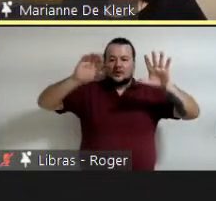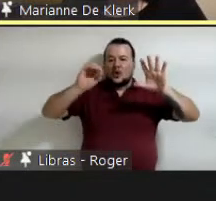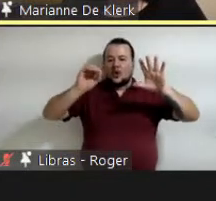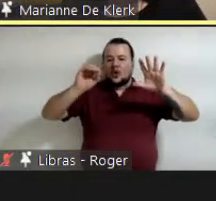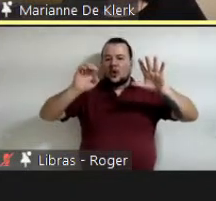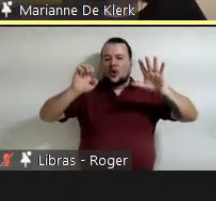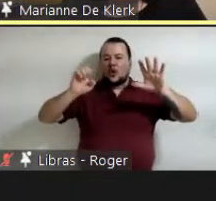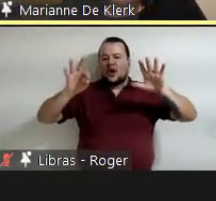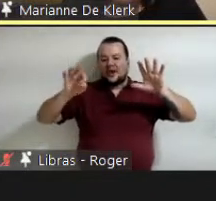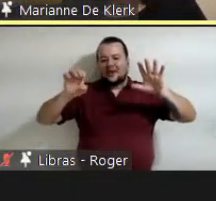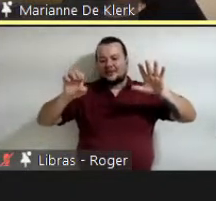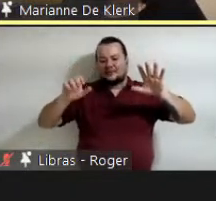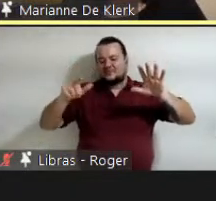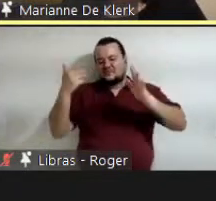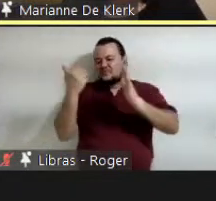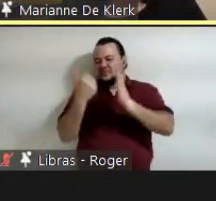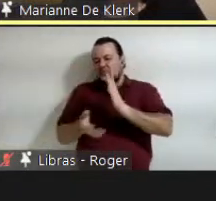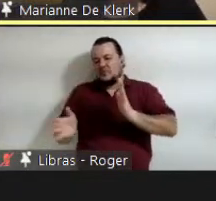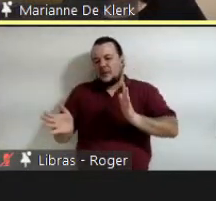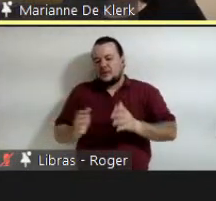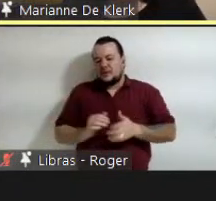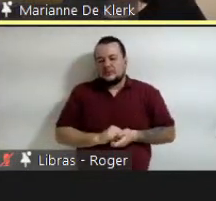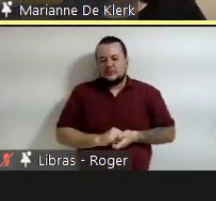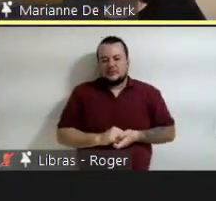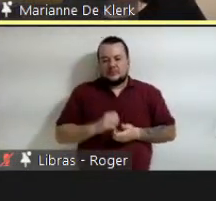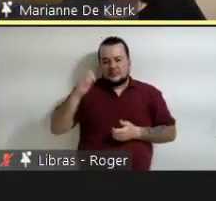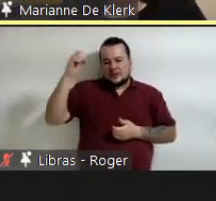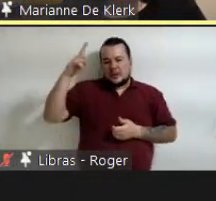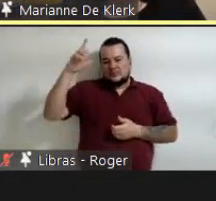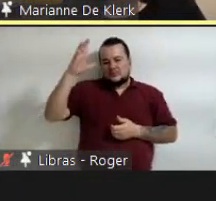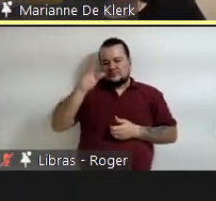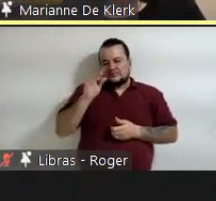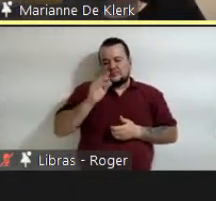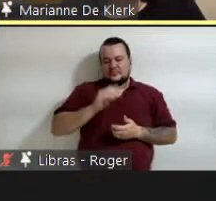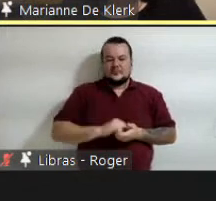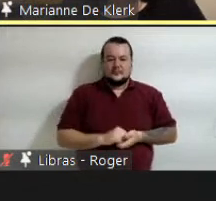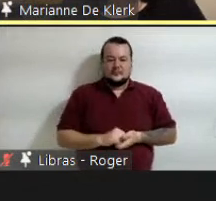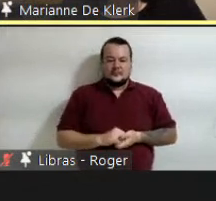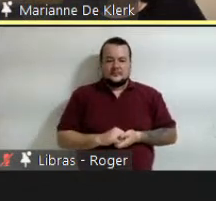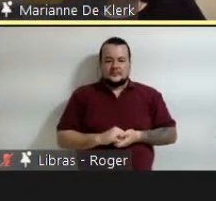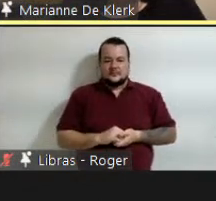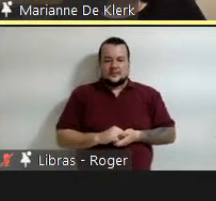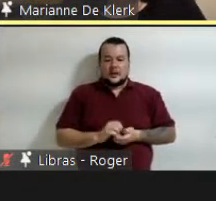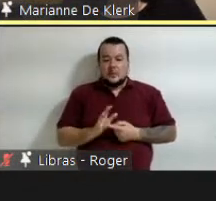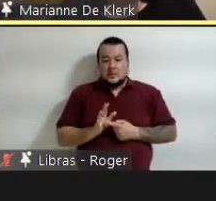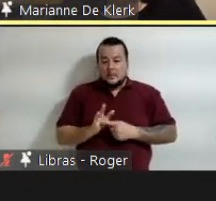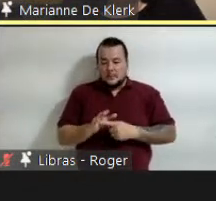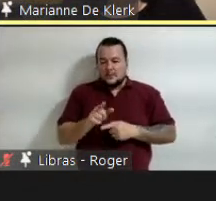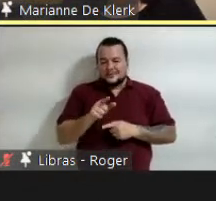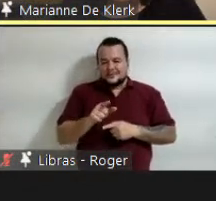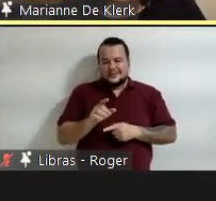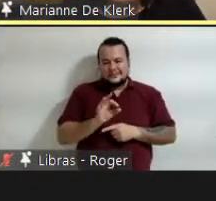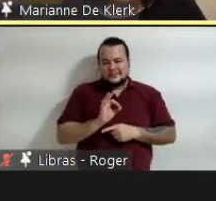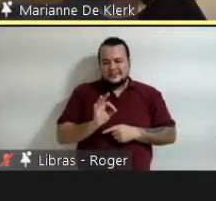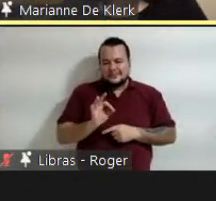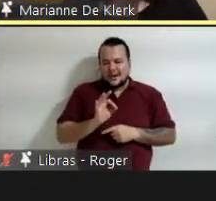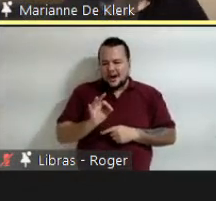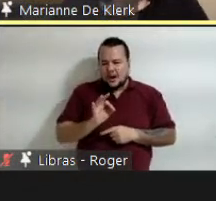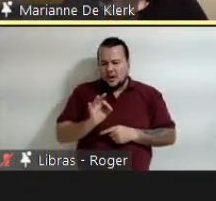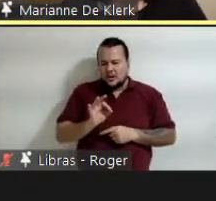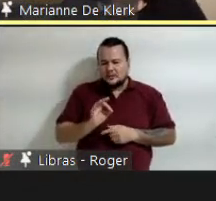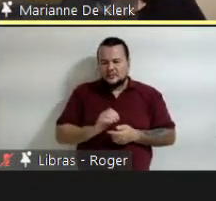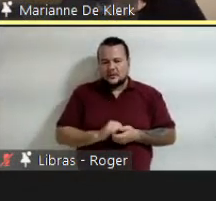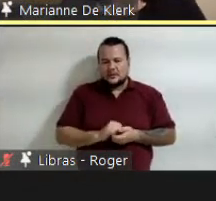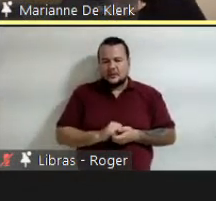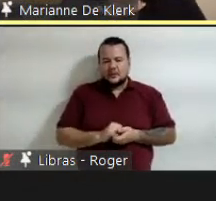the wonderful presence this building still has on the street, and it's actually quite as important and impactful building still. But I